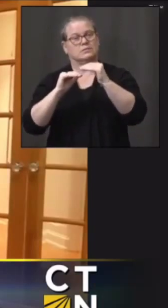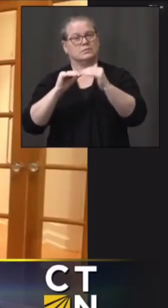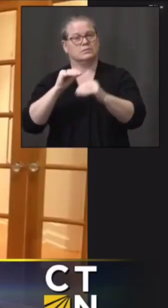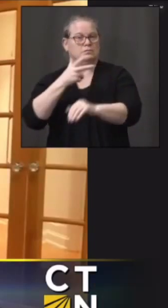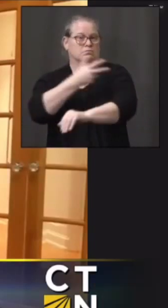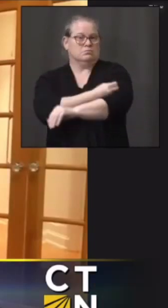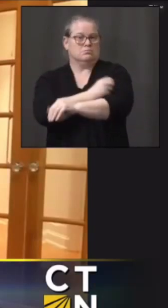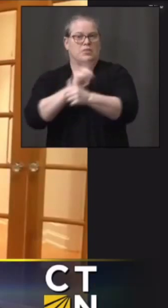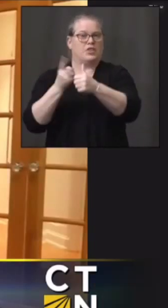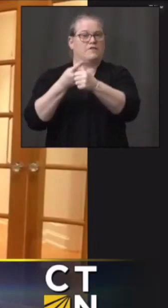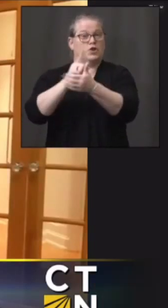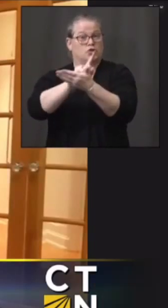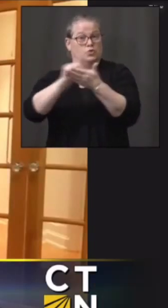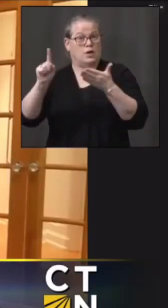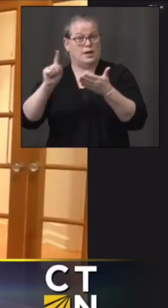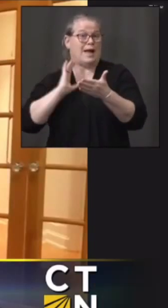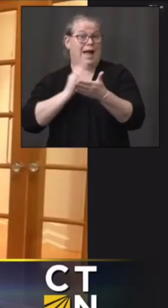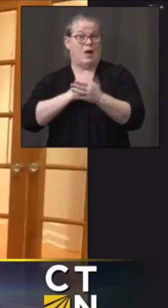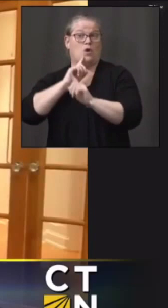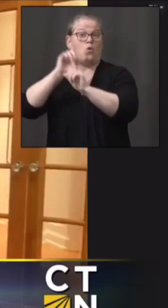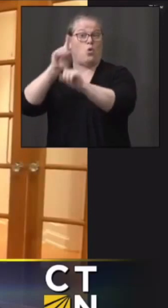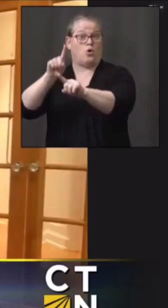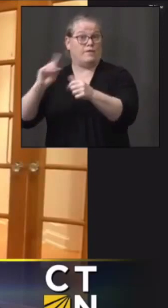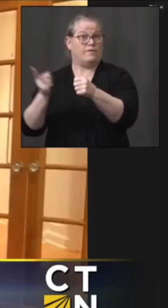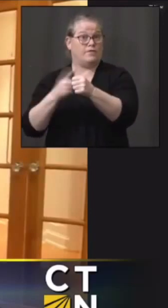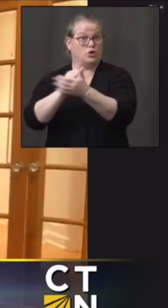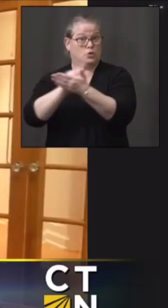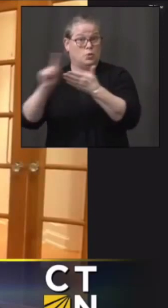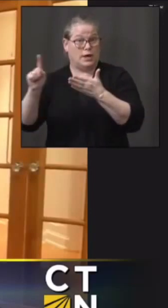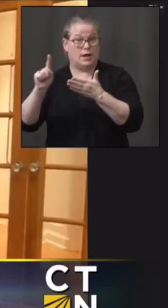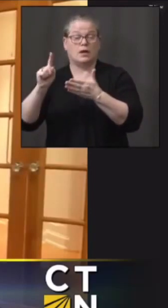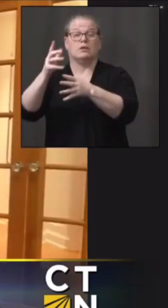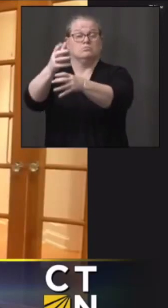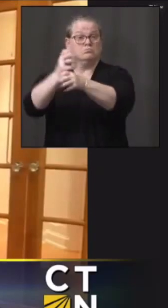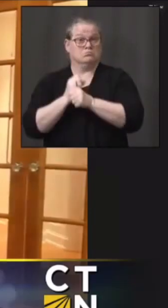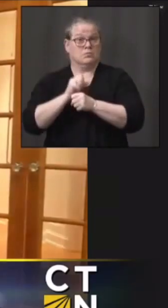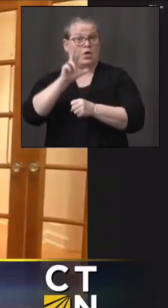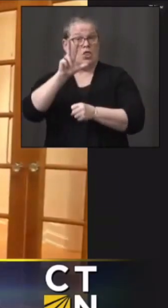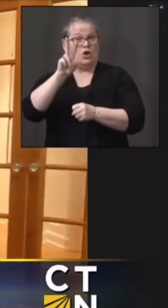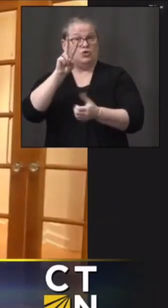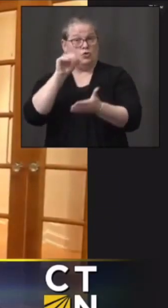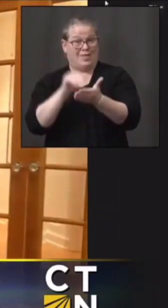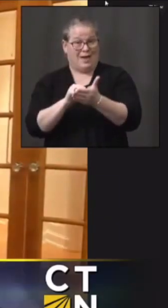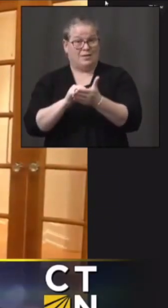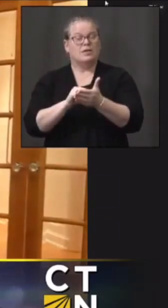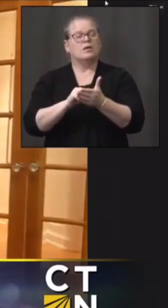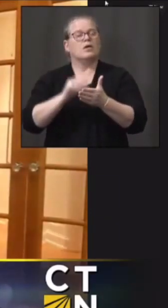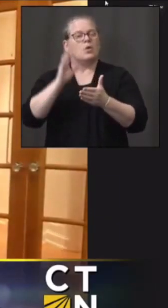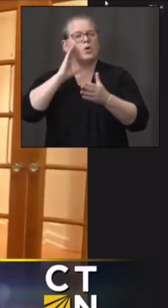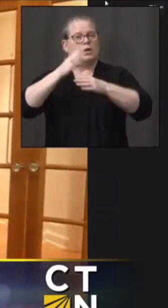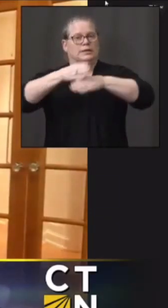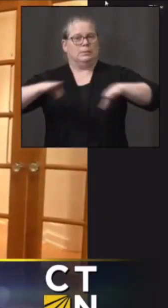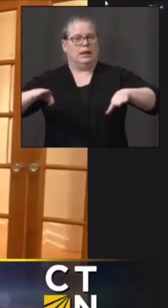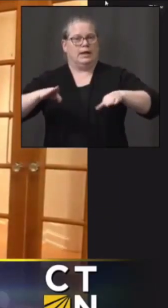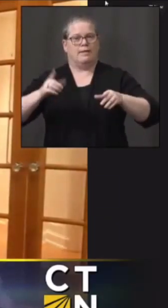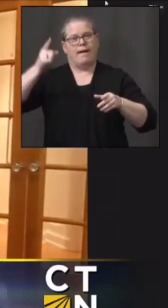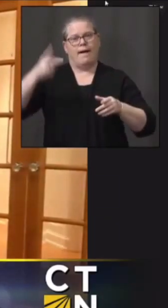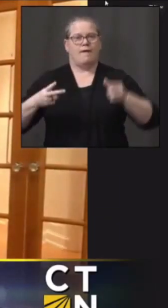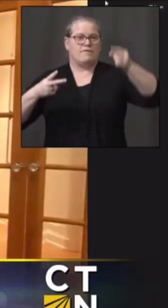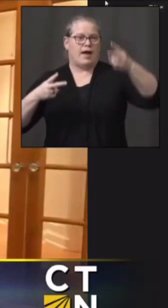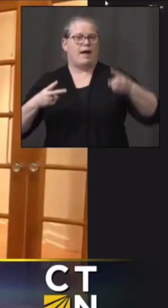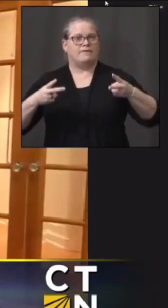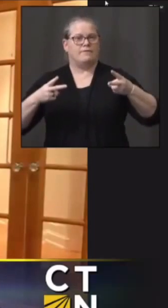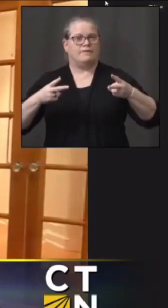week from our first week order. And as the governor previously announced, we're going to be splitting those equally between our healthcare facilities,